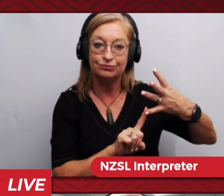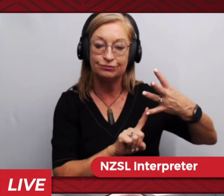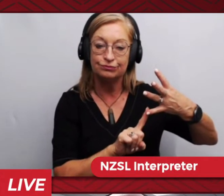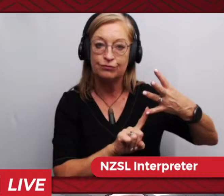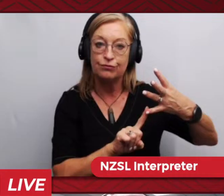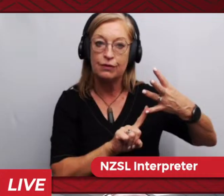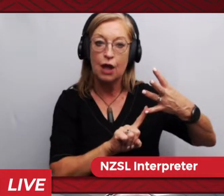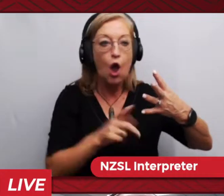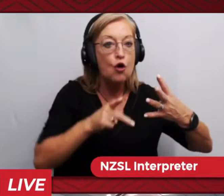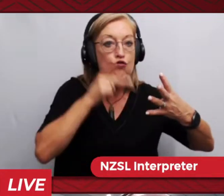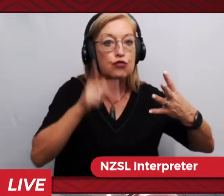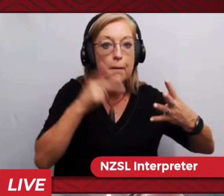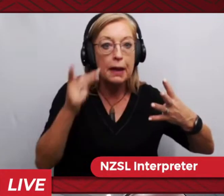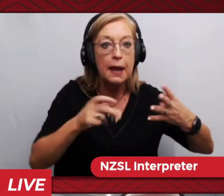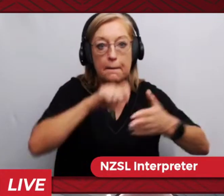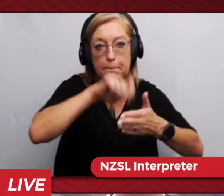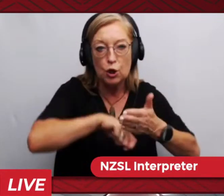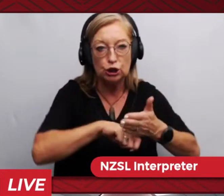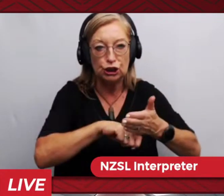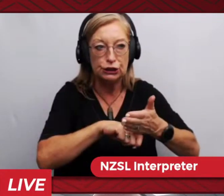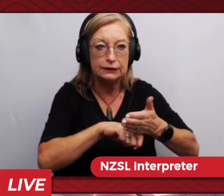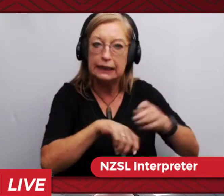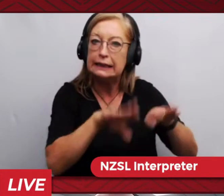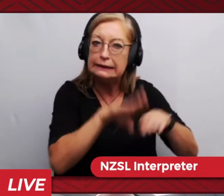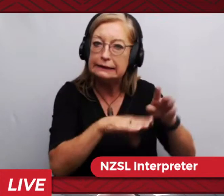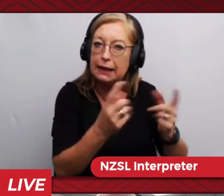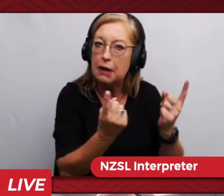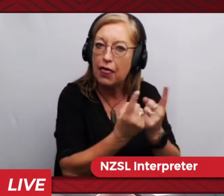repeat purchases of similar items before the expected